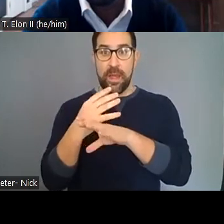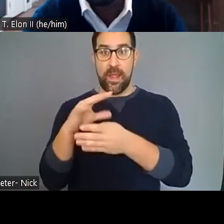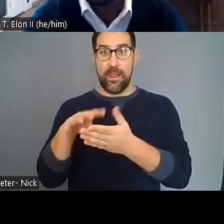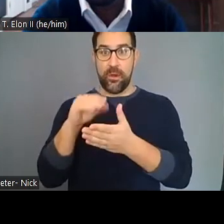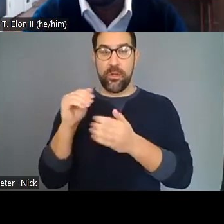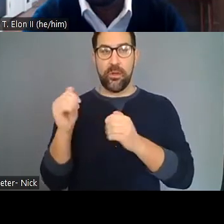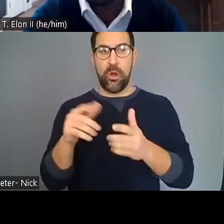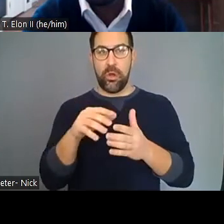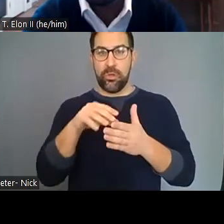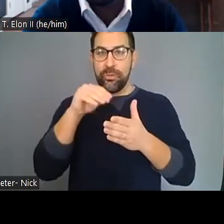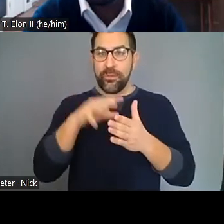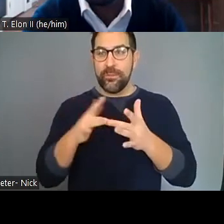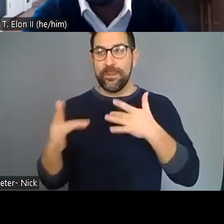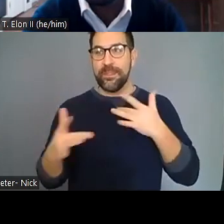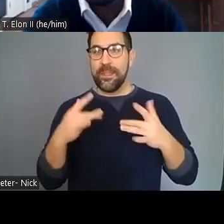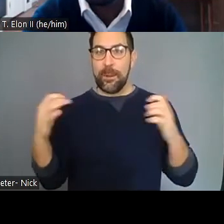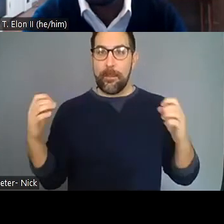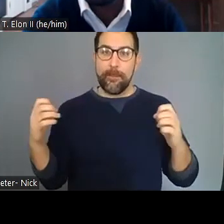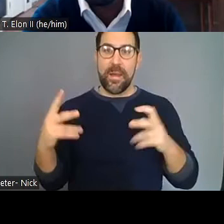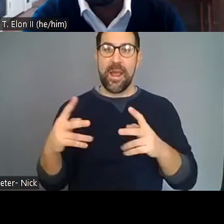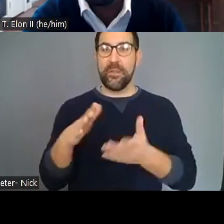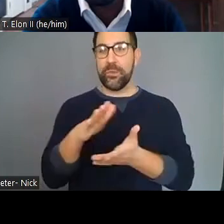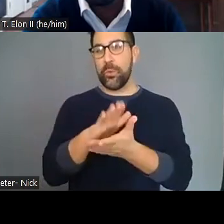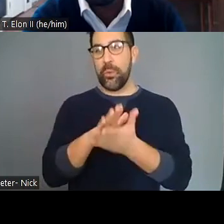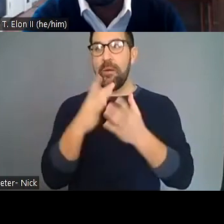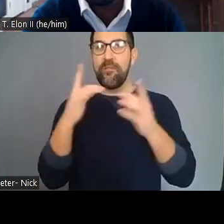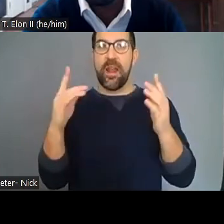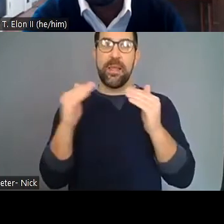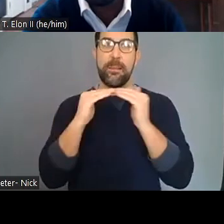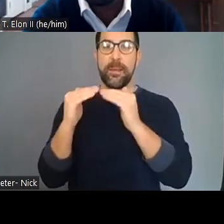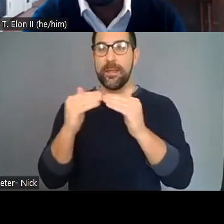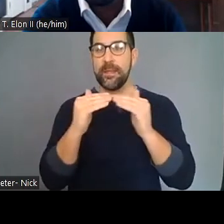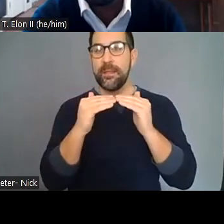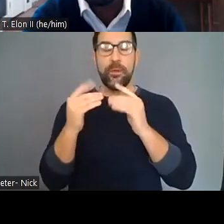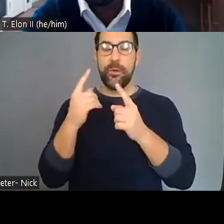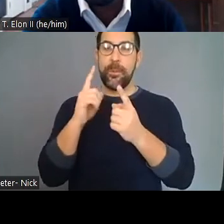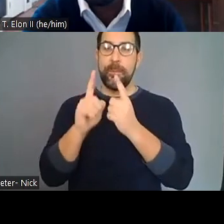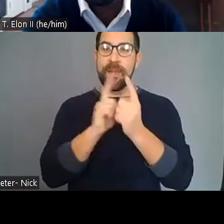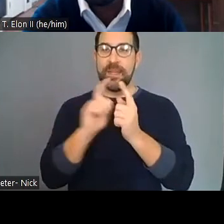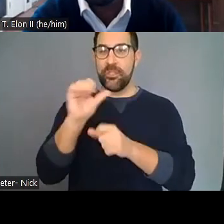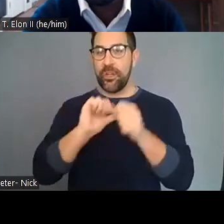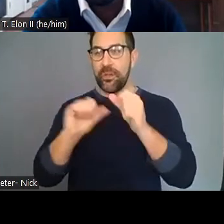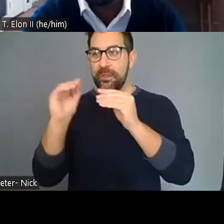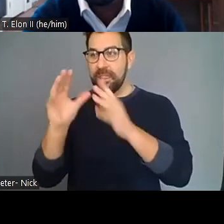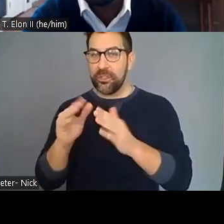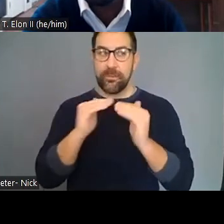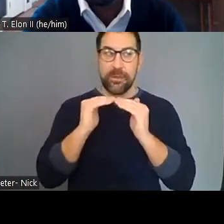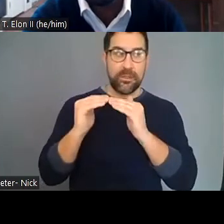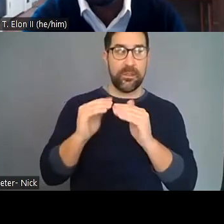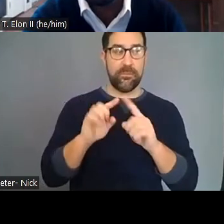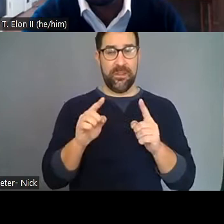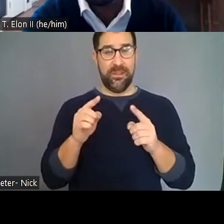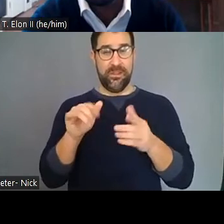were excited to get back in the classrooms and finally meet their peers and teachers. But for New York,